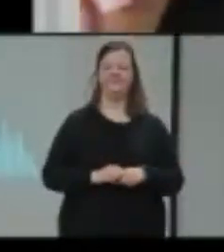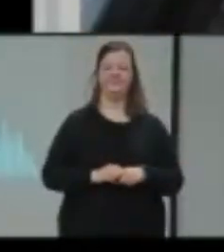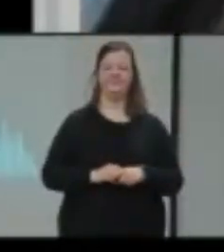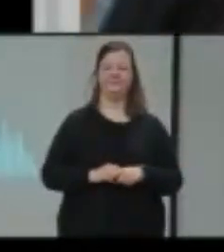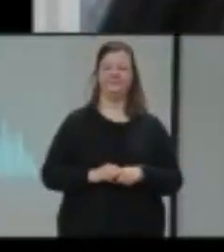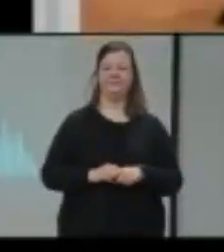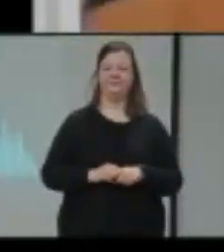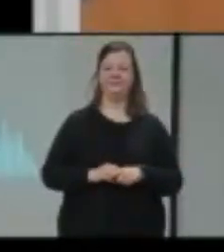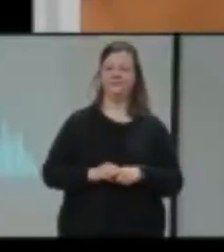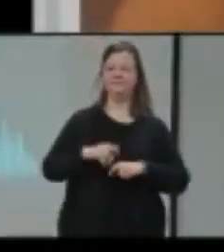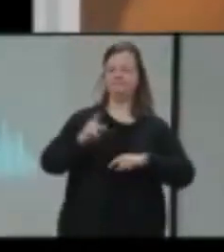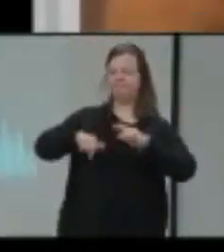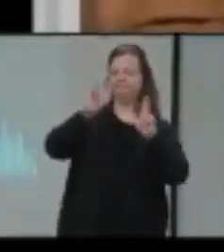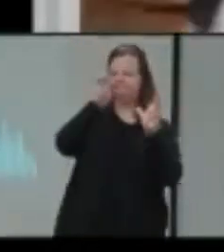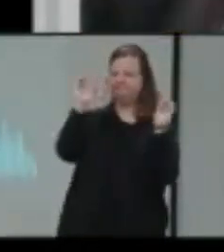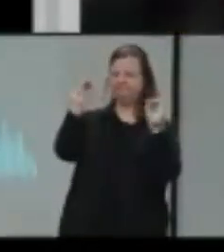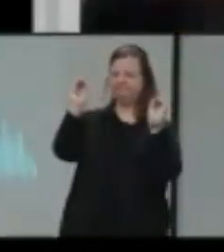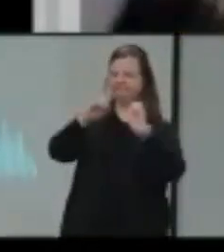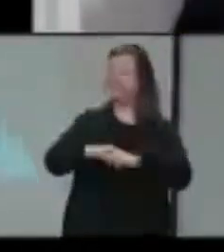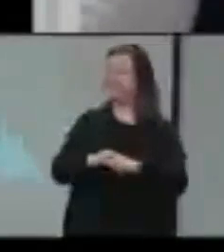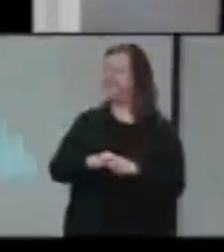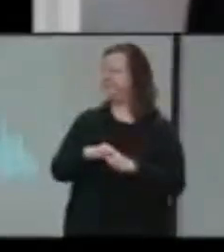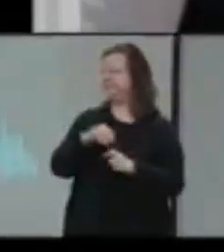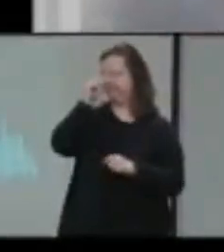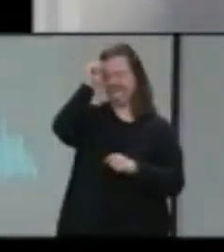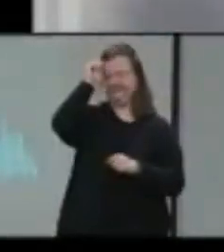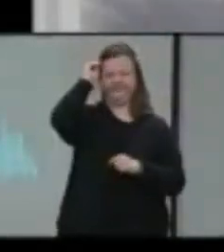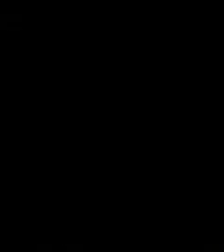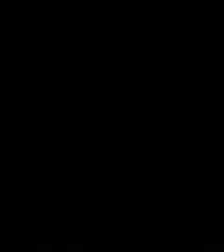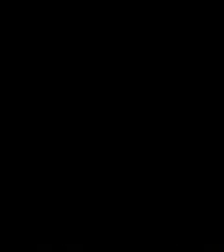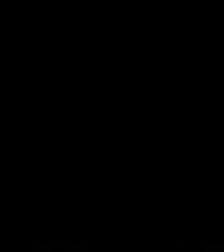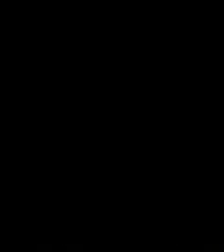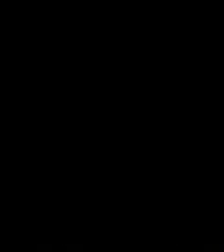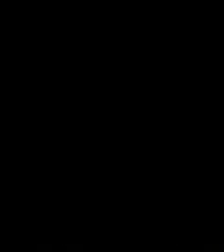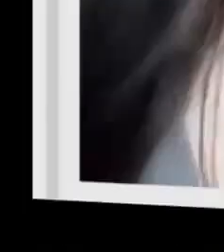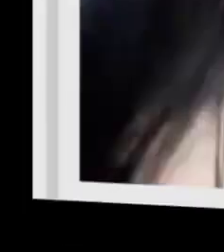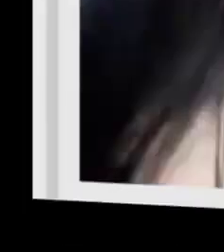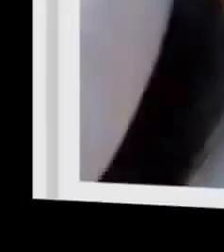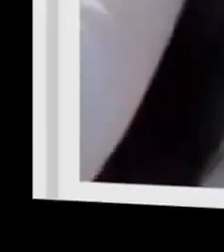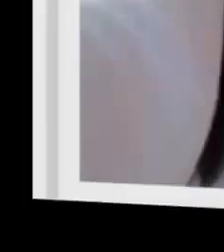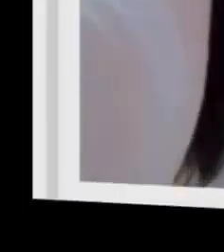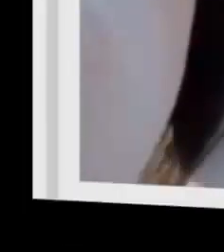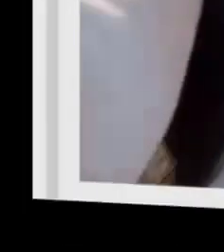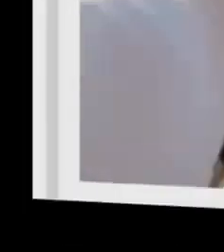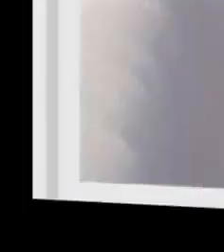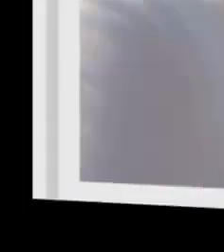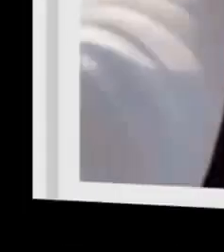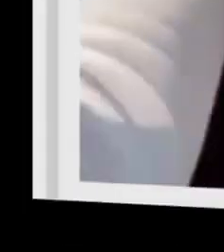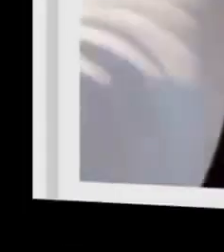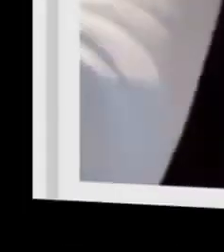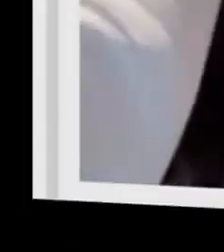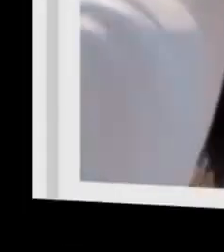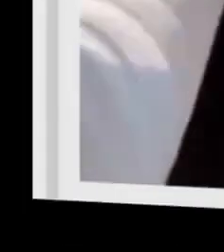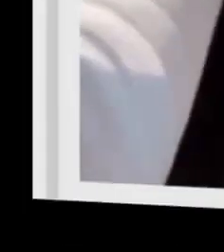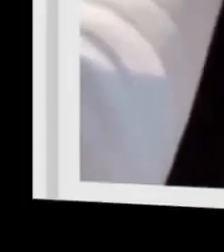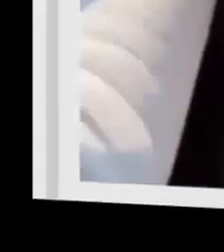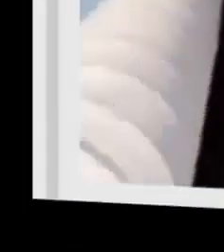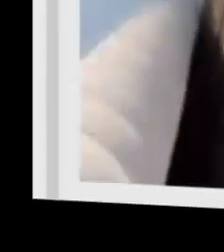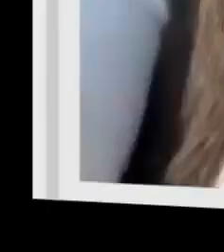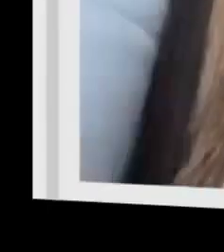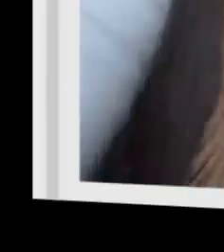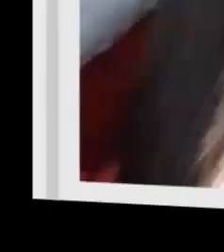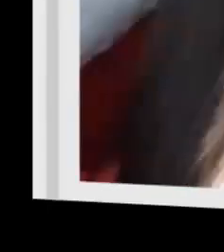Can't hear it. Okay.